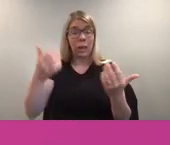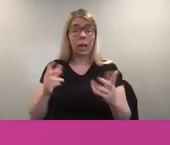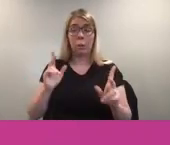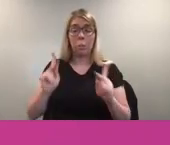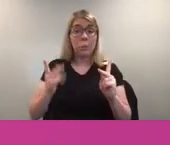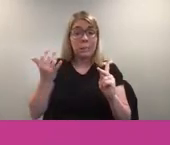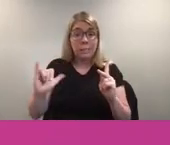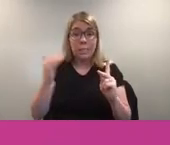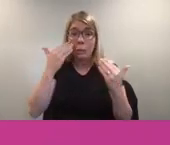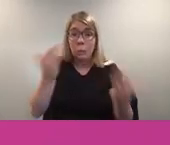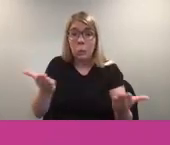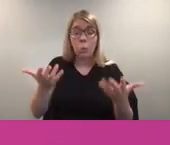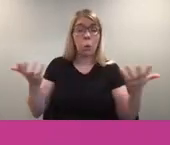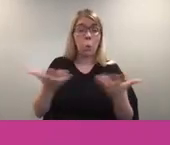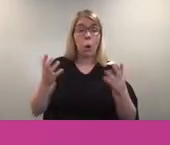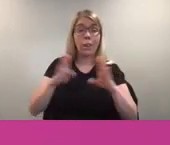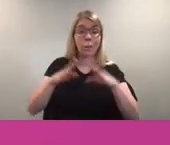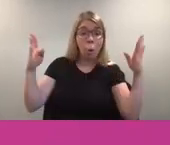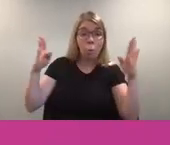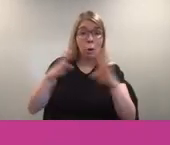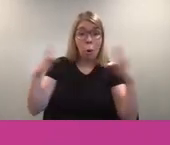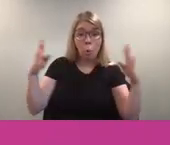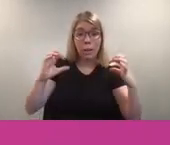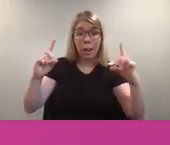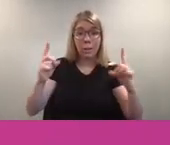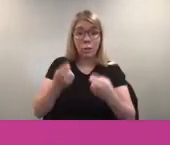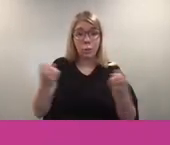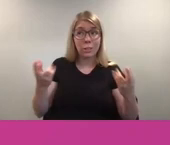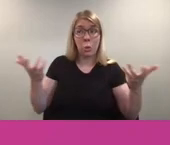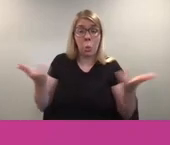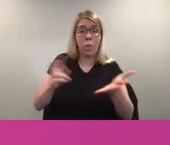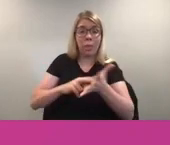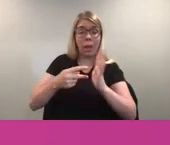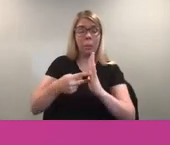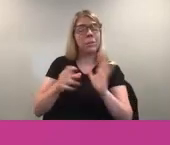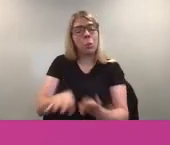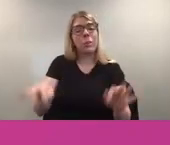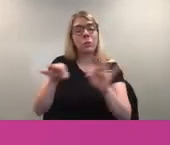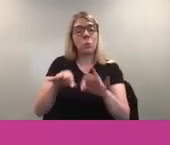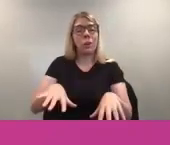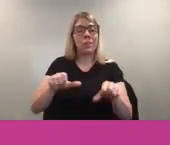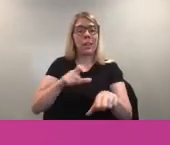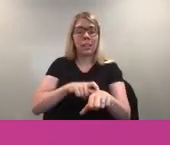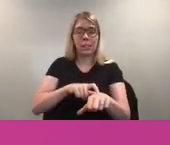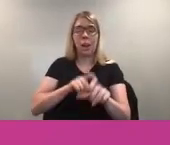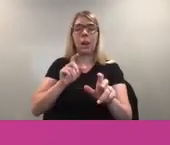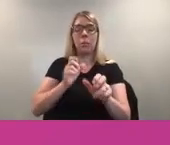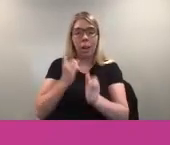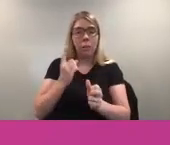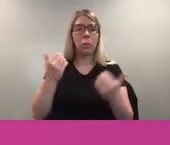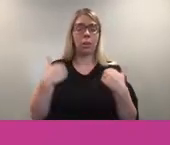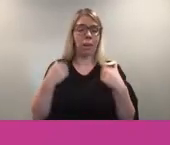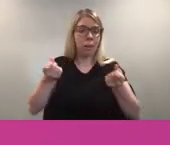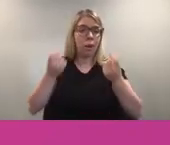open educational resources are. So it is worth taking the time, I think, to make sure that we all have the same foundation. So thank you for